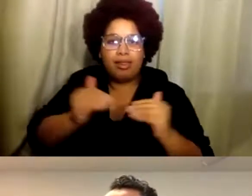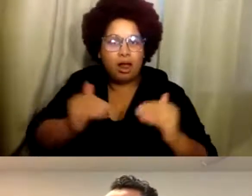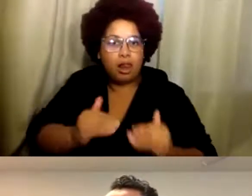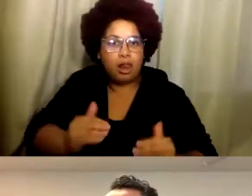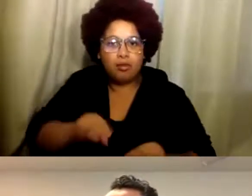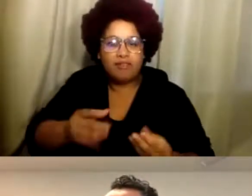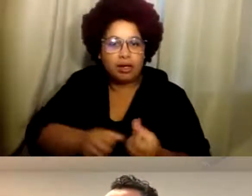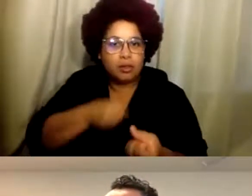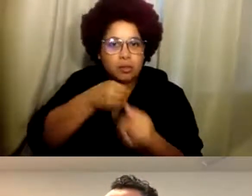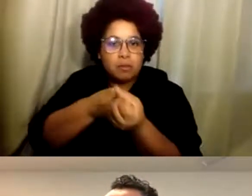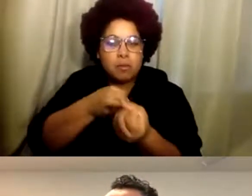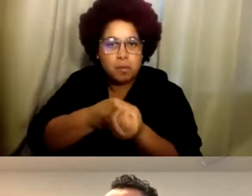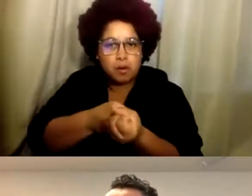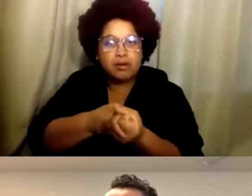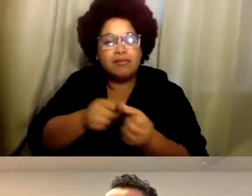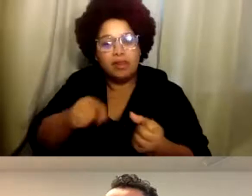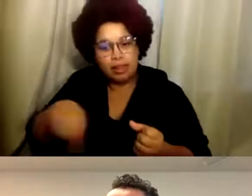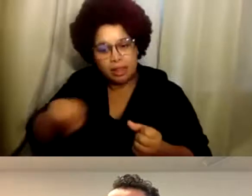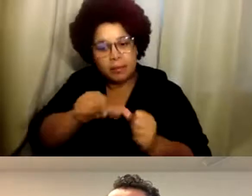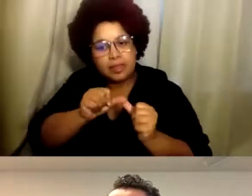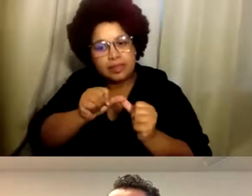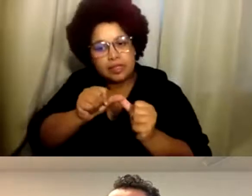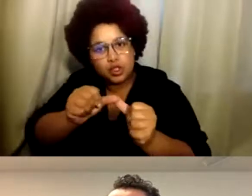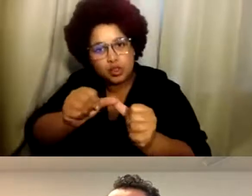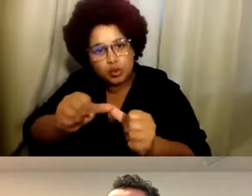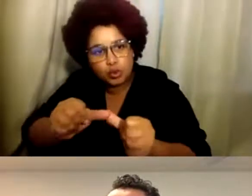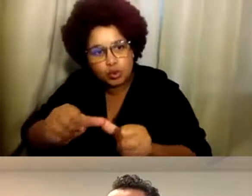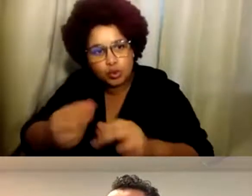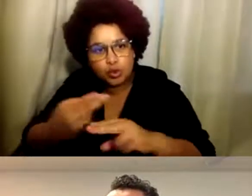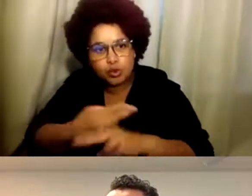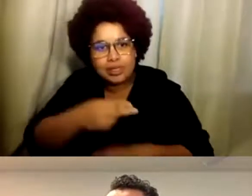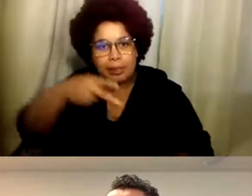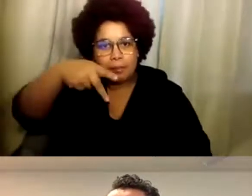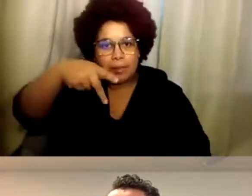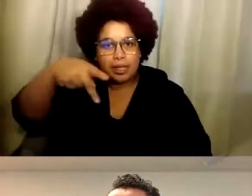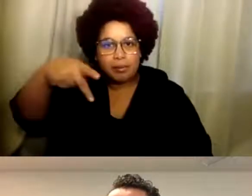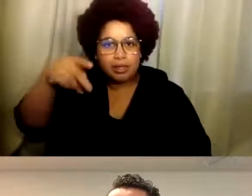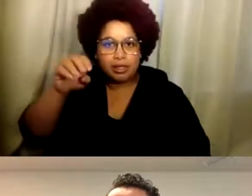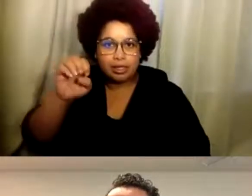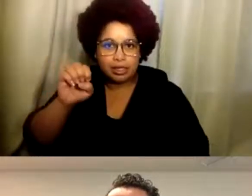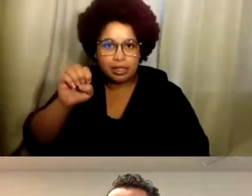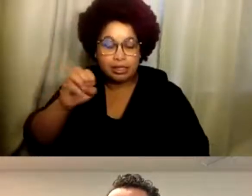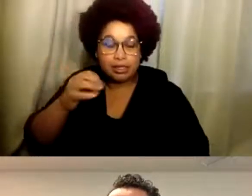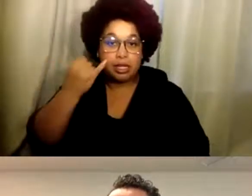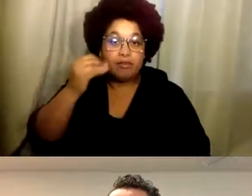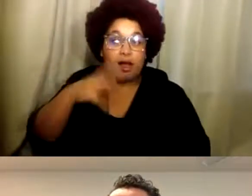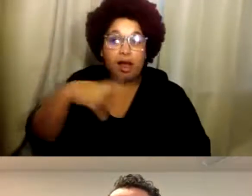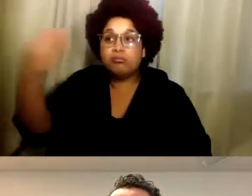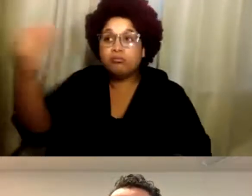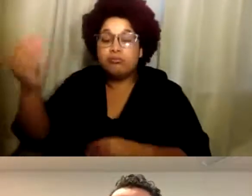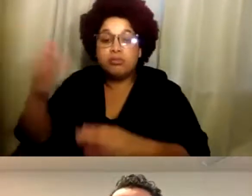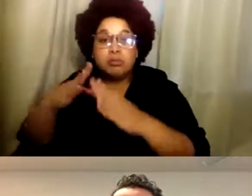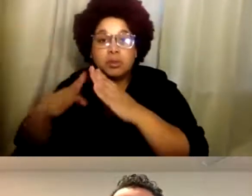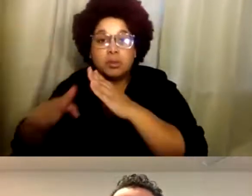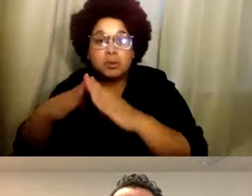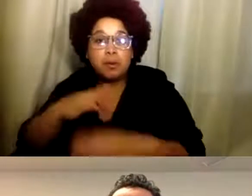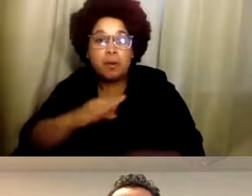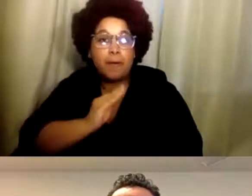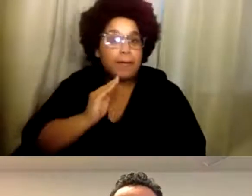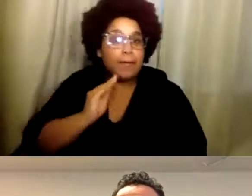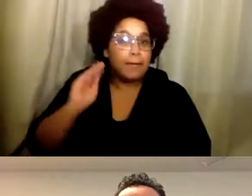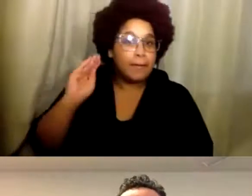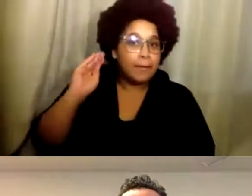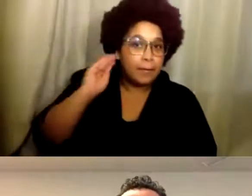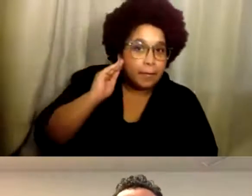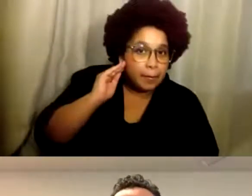the importance of continued utilization of PPE, whether they're in the community, whether they are at home,